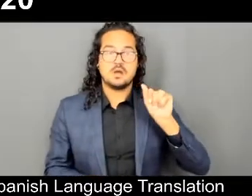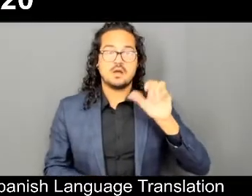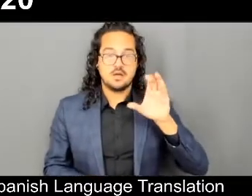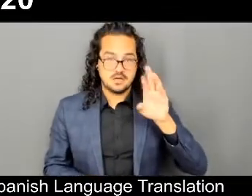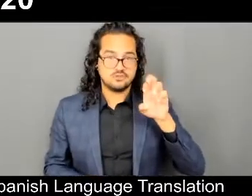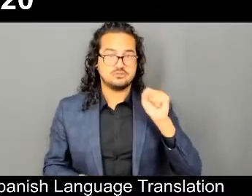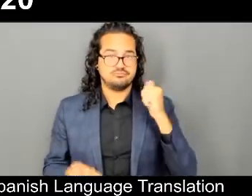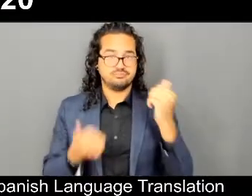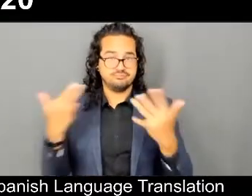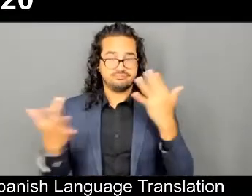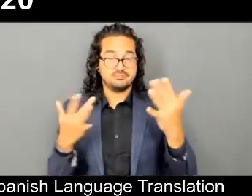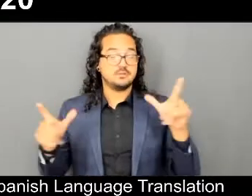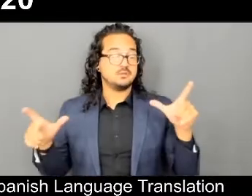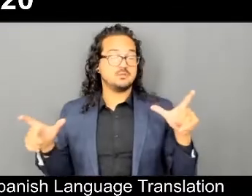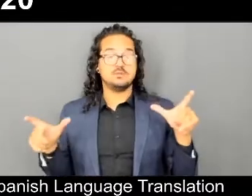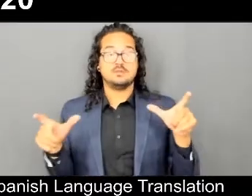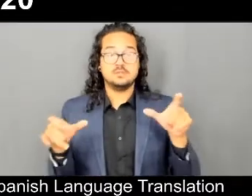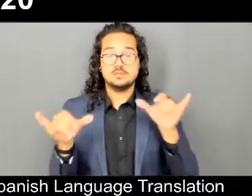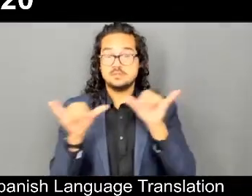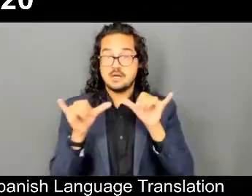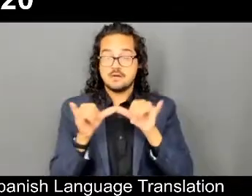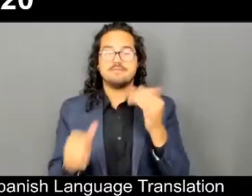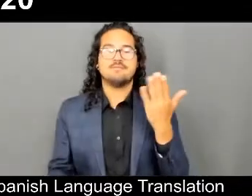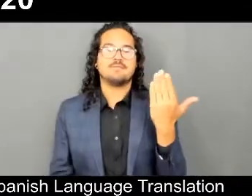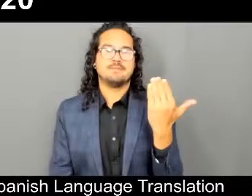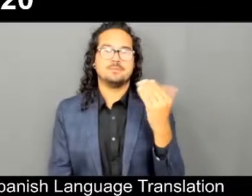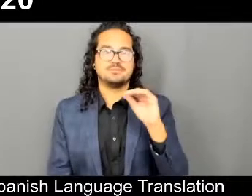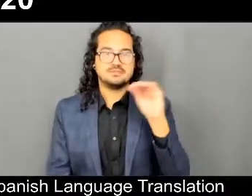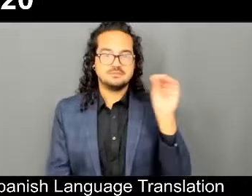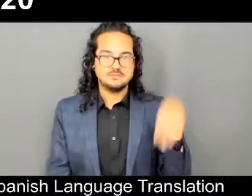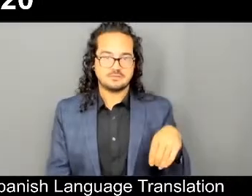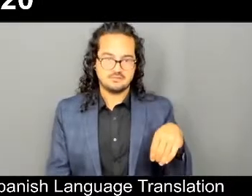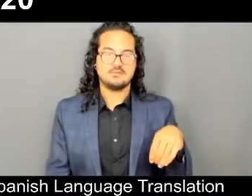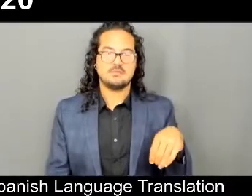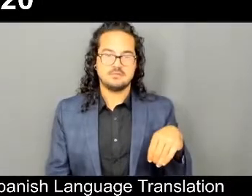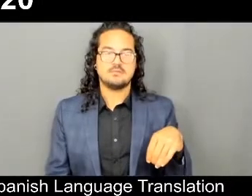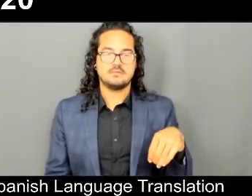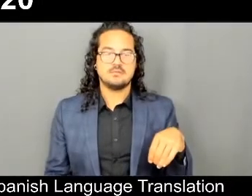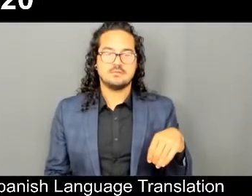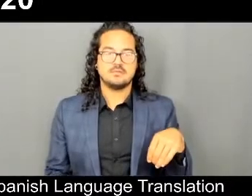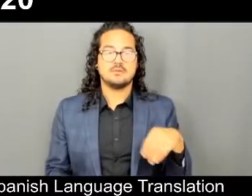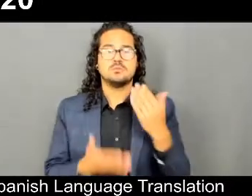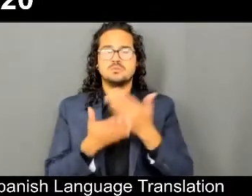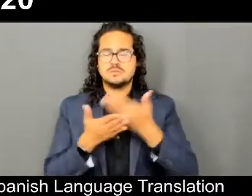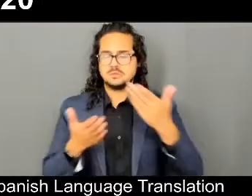and we have our resources include 13